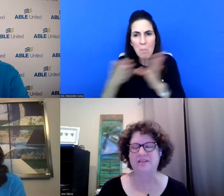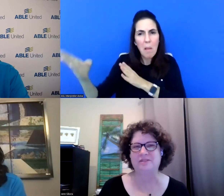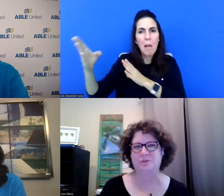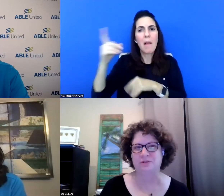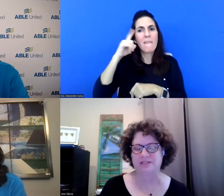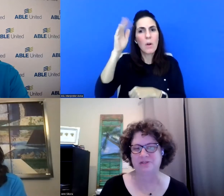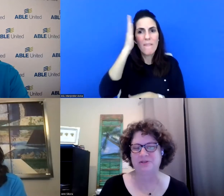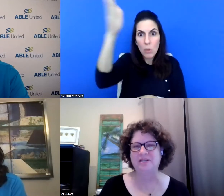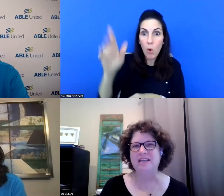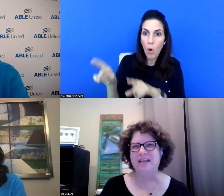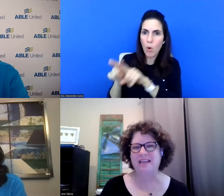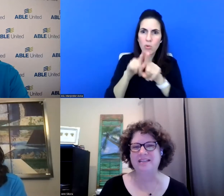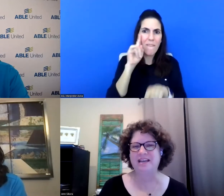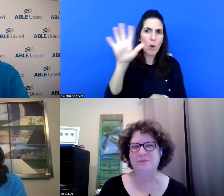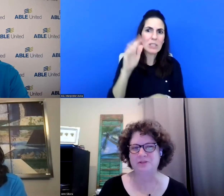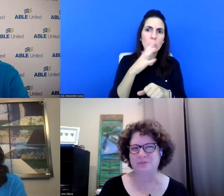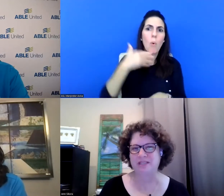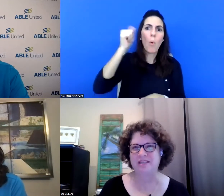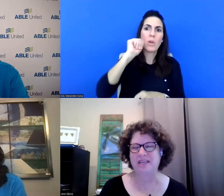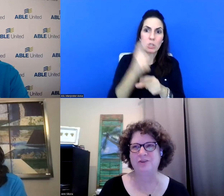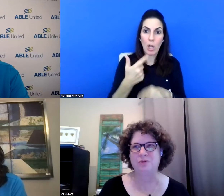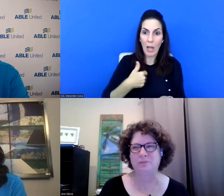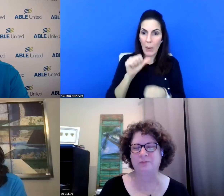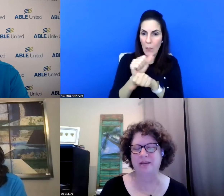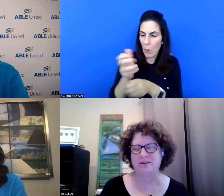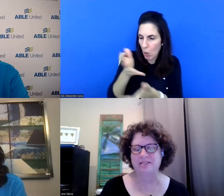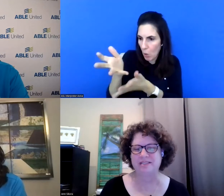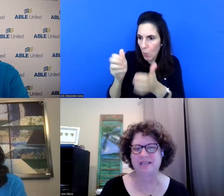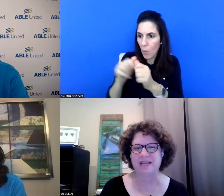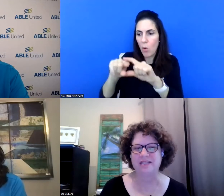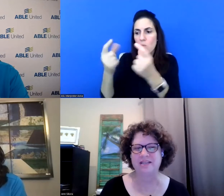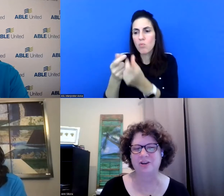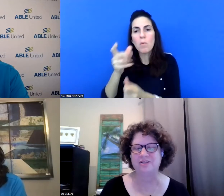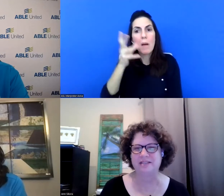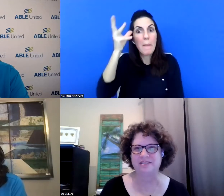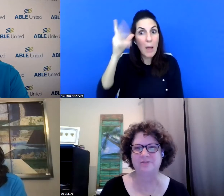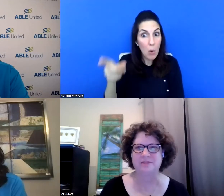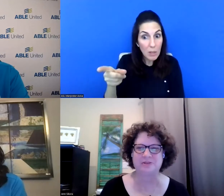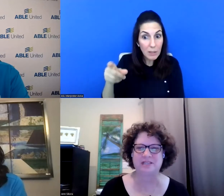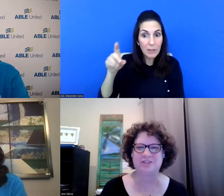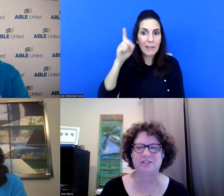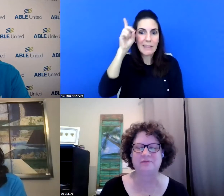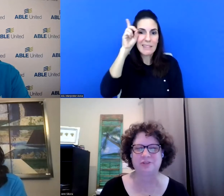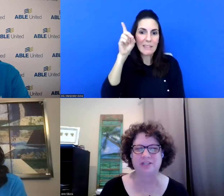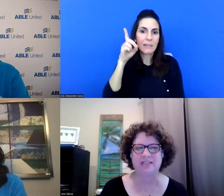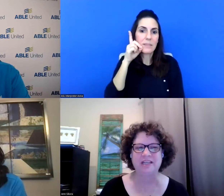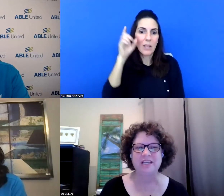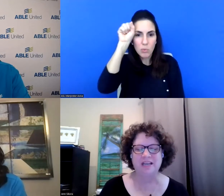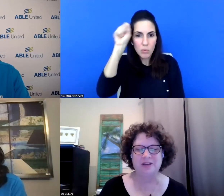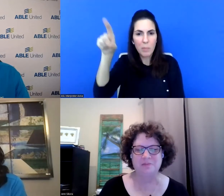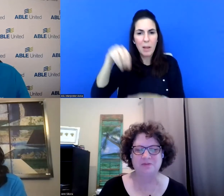so than his older sister. And I worked with a group of parents at our Down Syndrome Association in